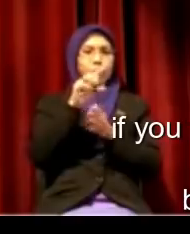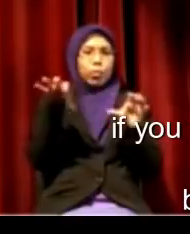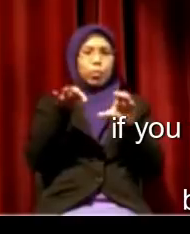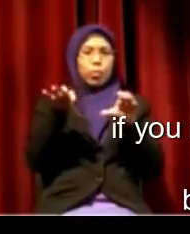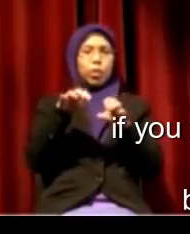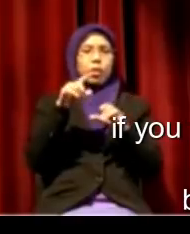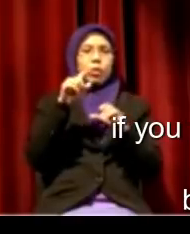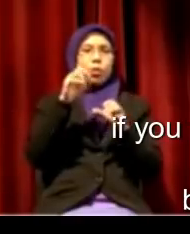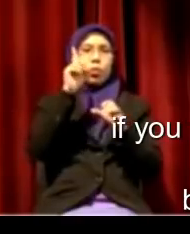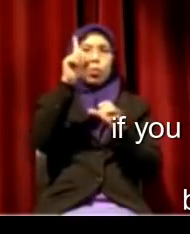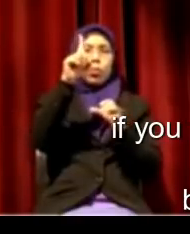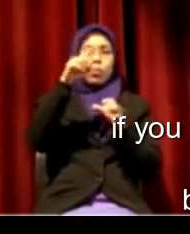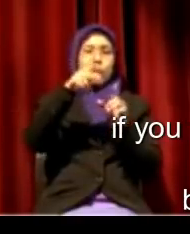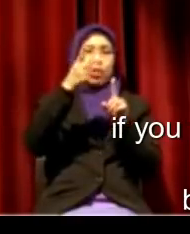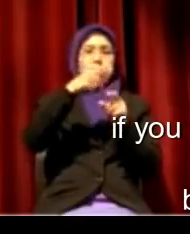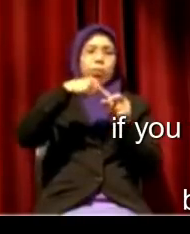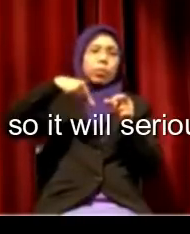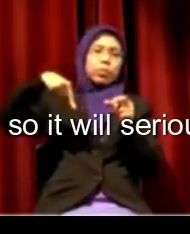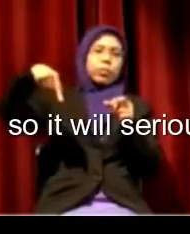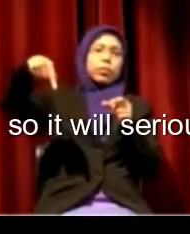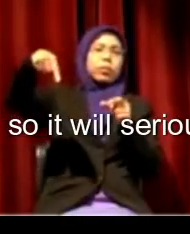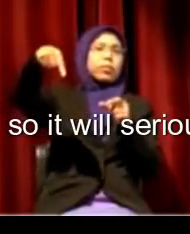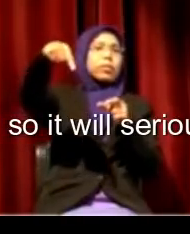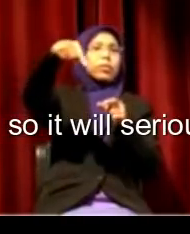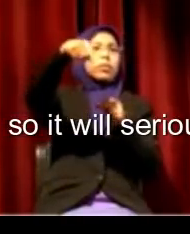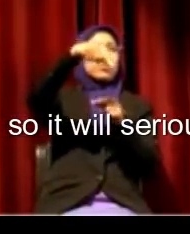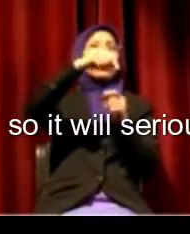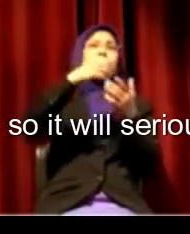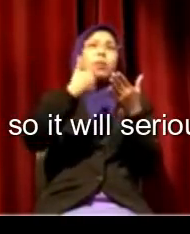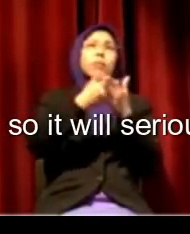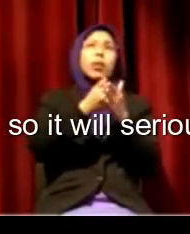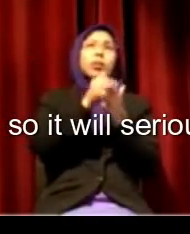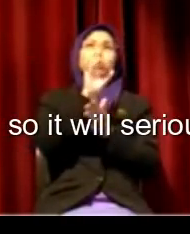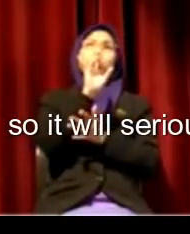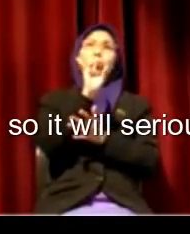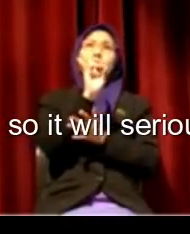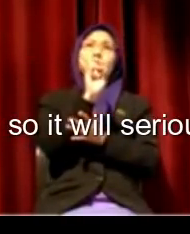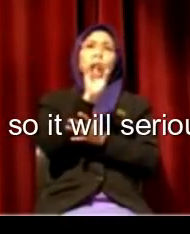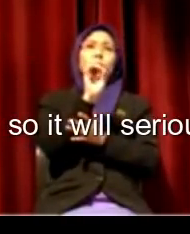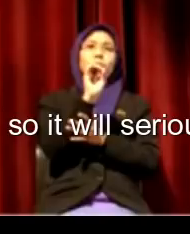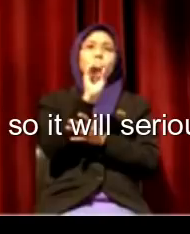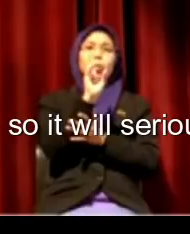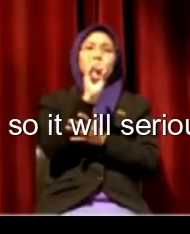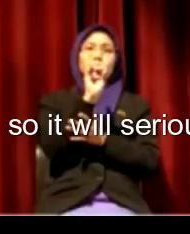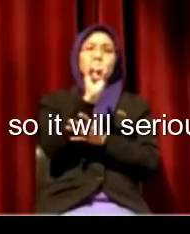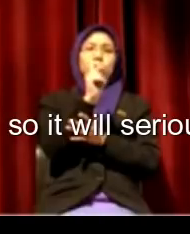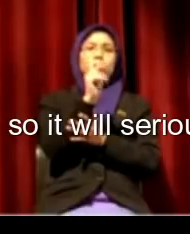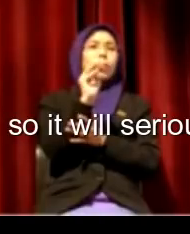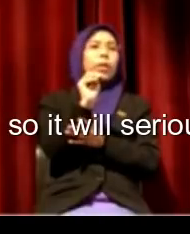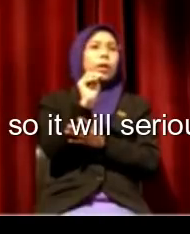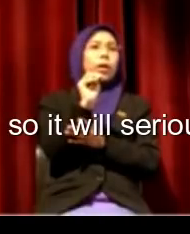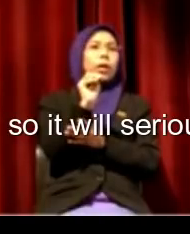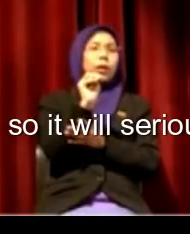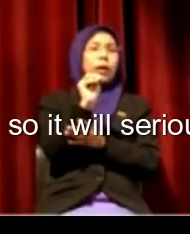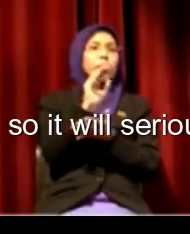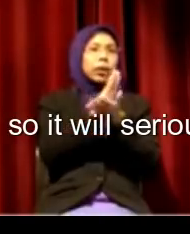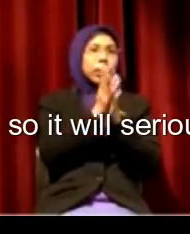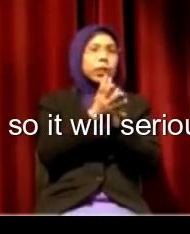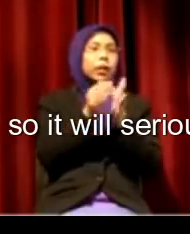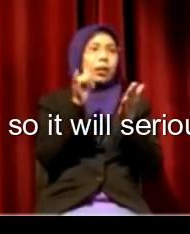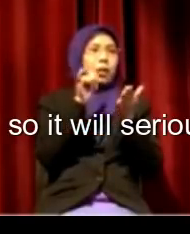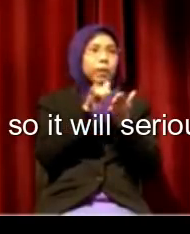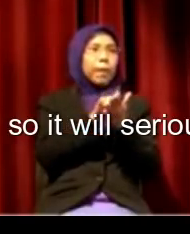Island one round, it's also 70 kilometers. So it's going to seriously jeopardize our aesthetic of the township and streetscape